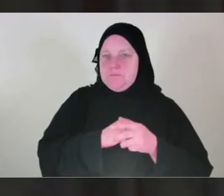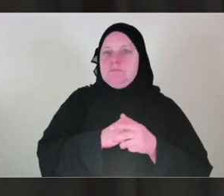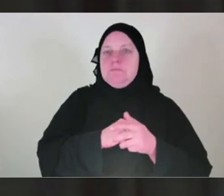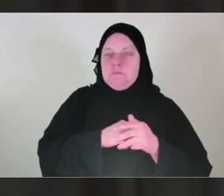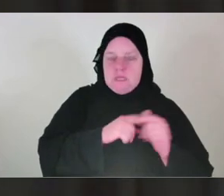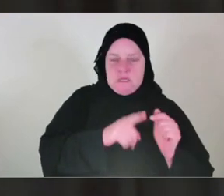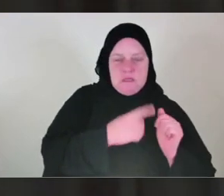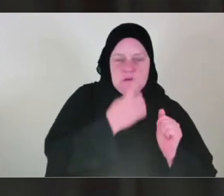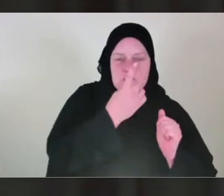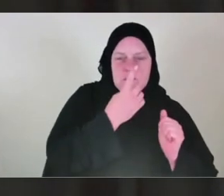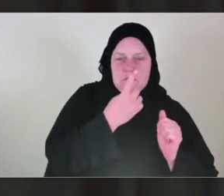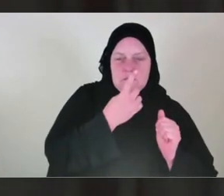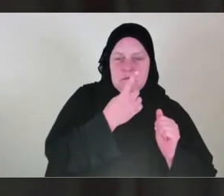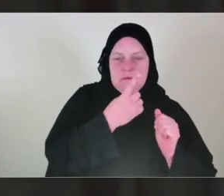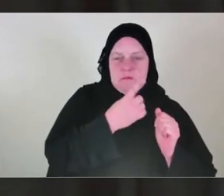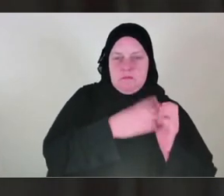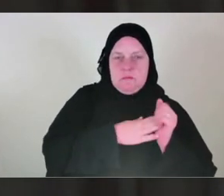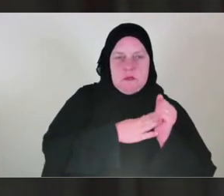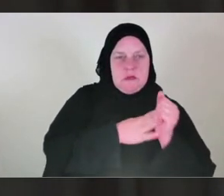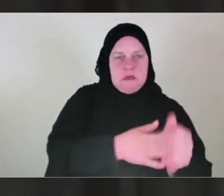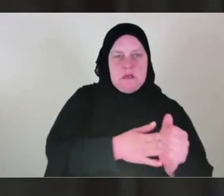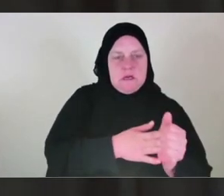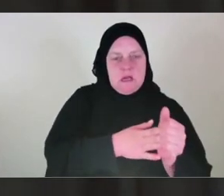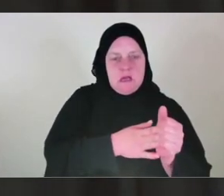new era, I'm going to rule for 40 years.